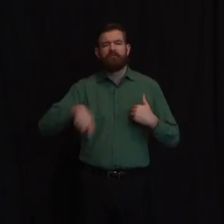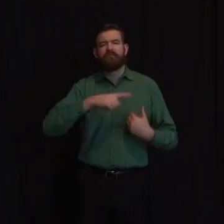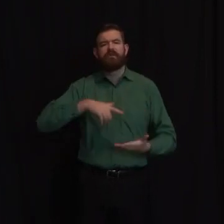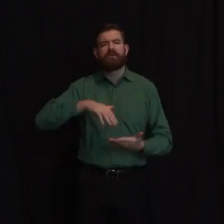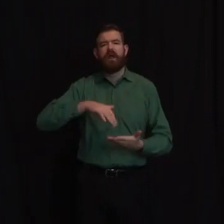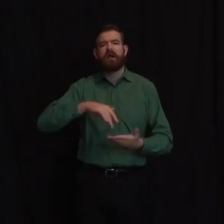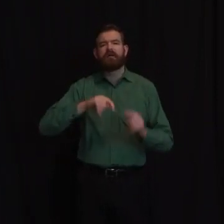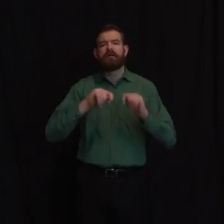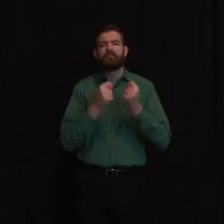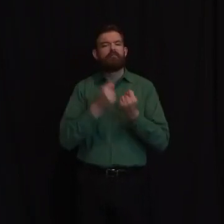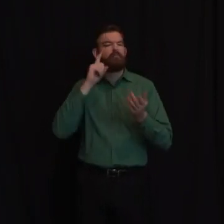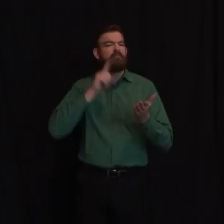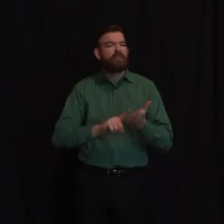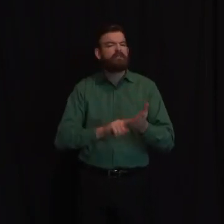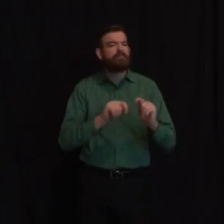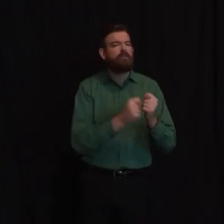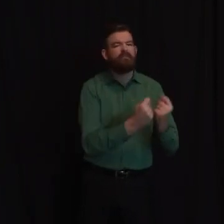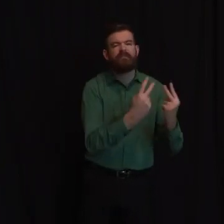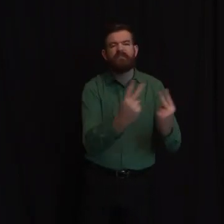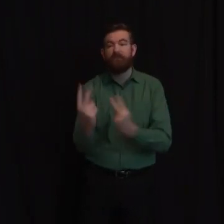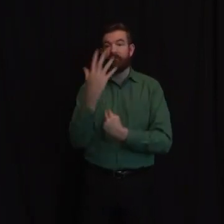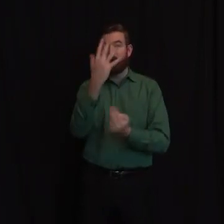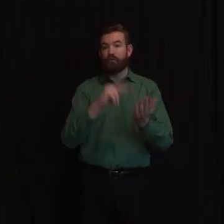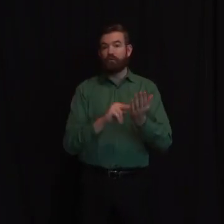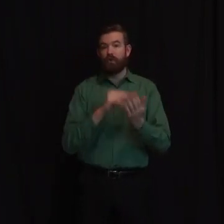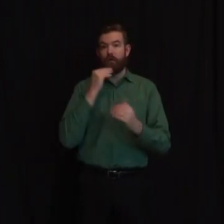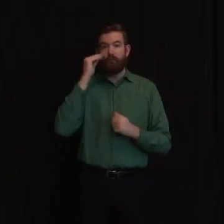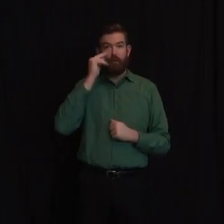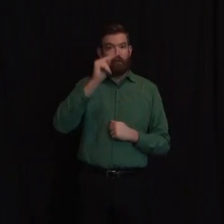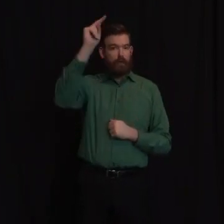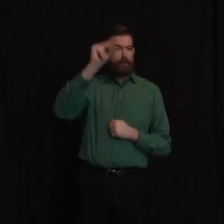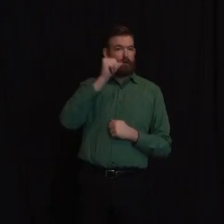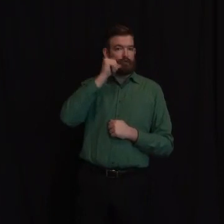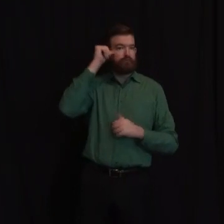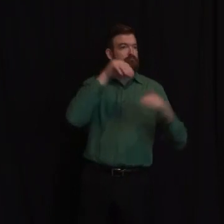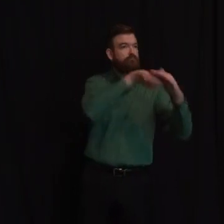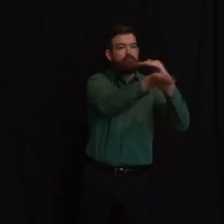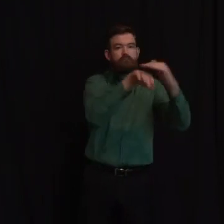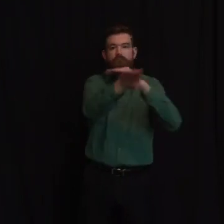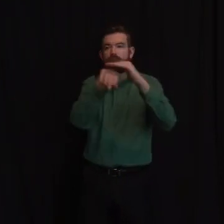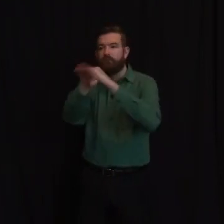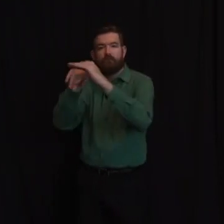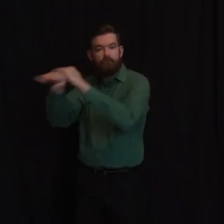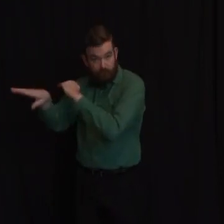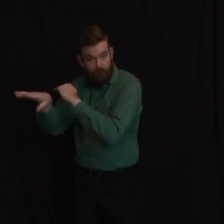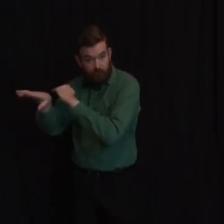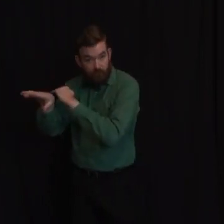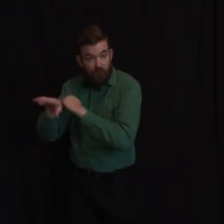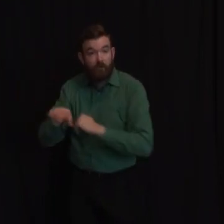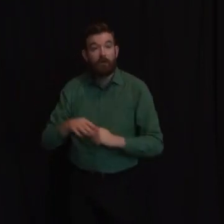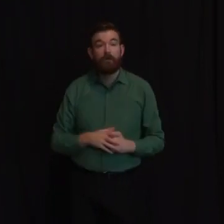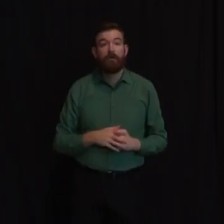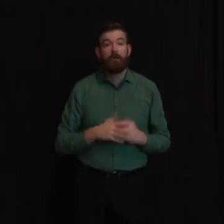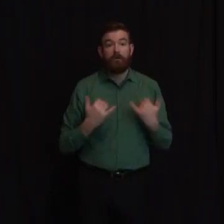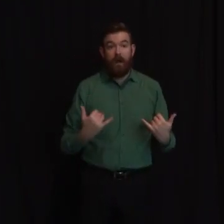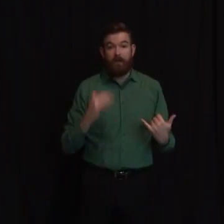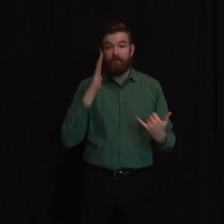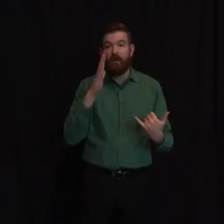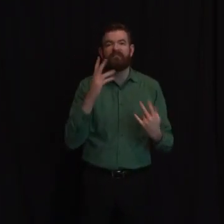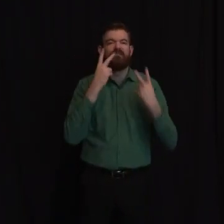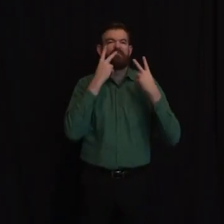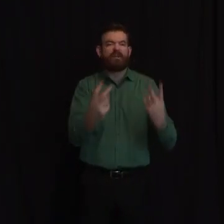north yesterday, and they are visiting an additional 11 over